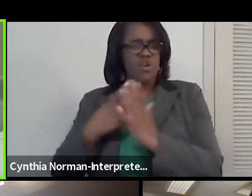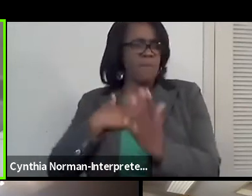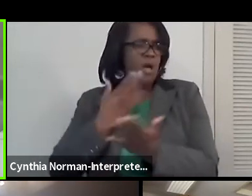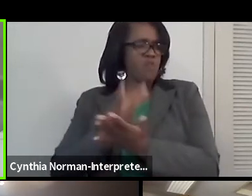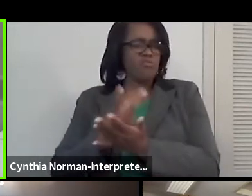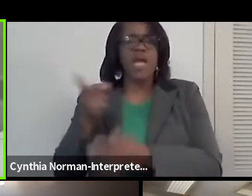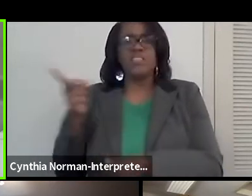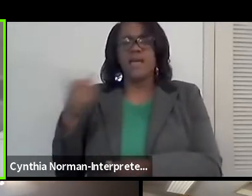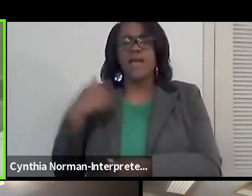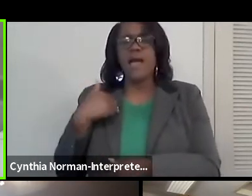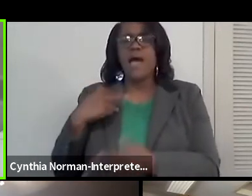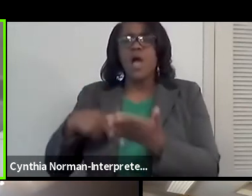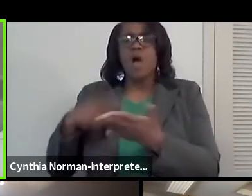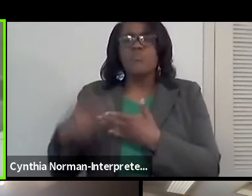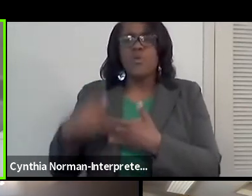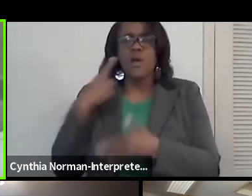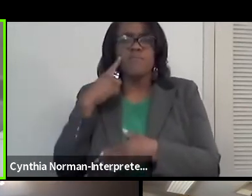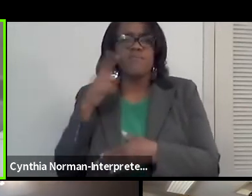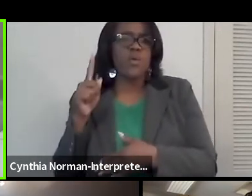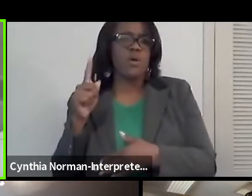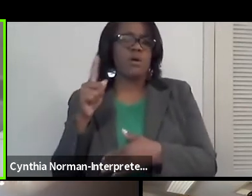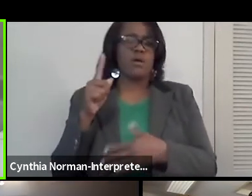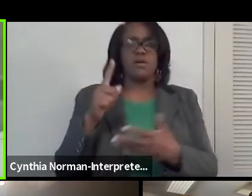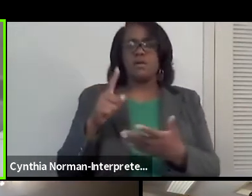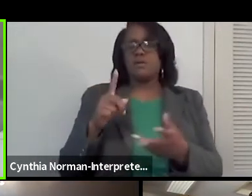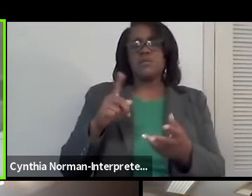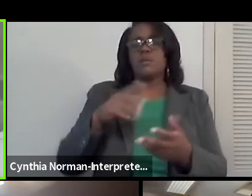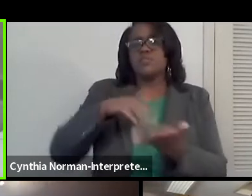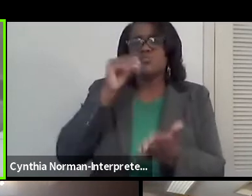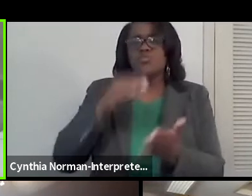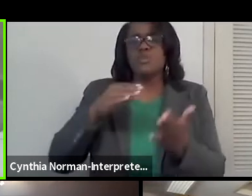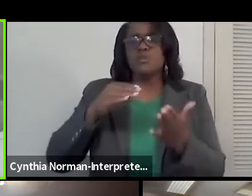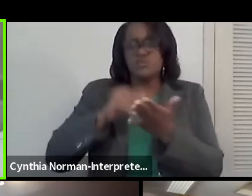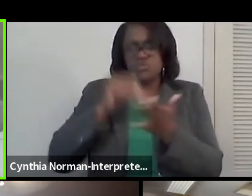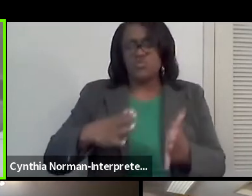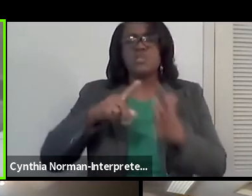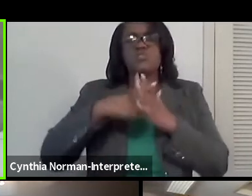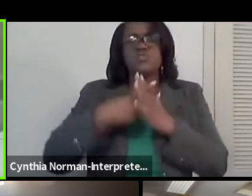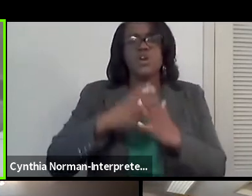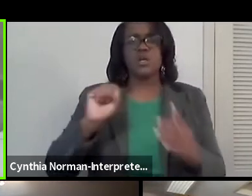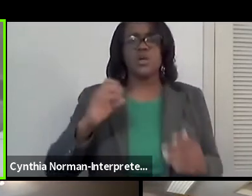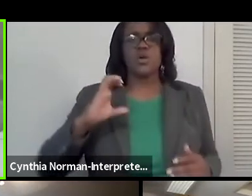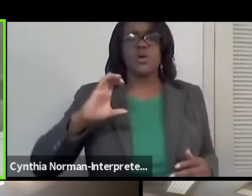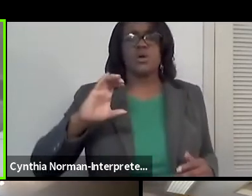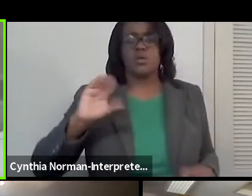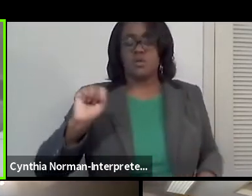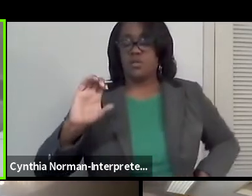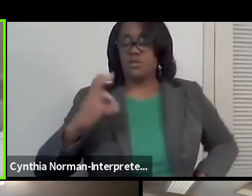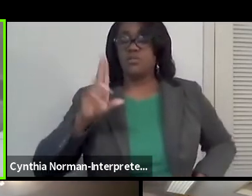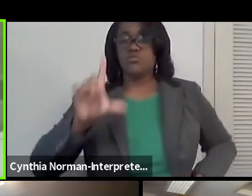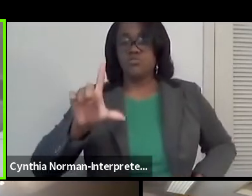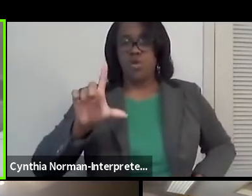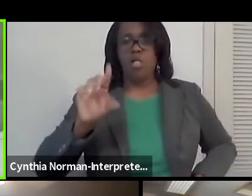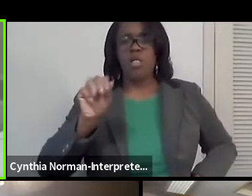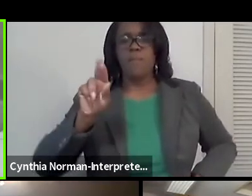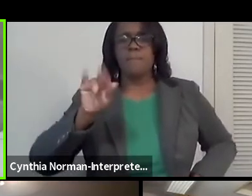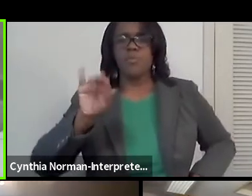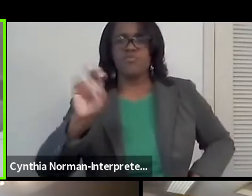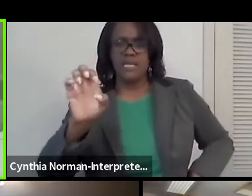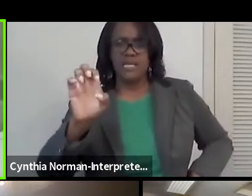were running a program for, you know, incoming undergrads out on Shoals Marine Laboratory in off the coast of Maine, where